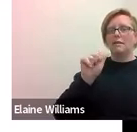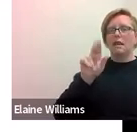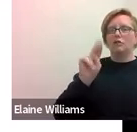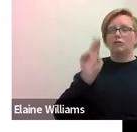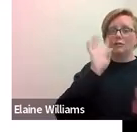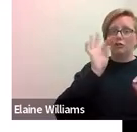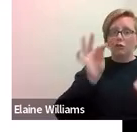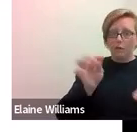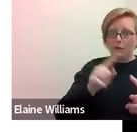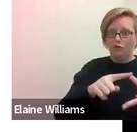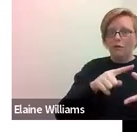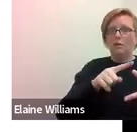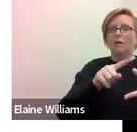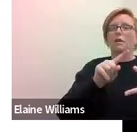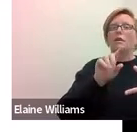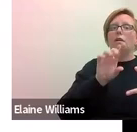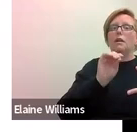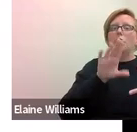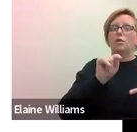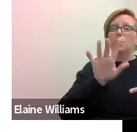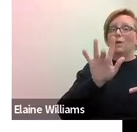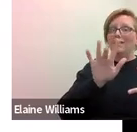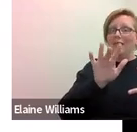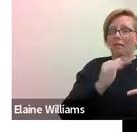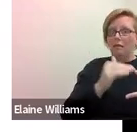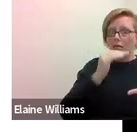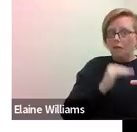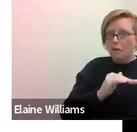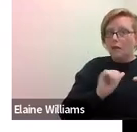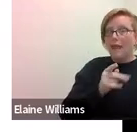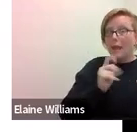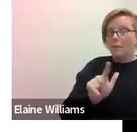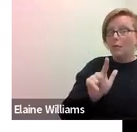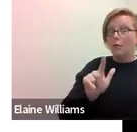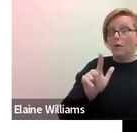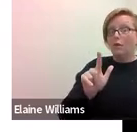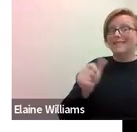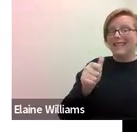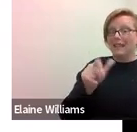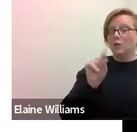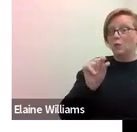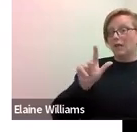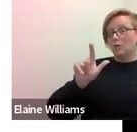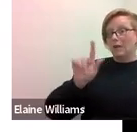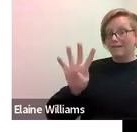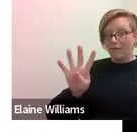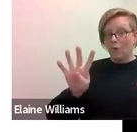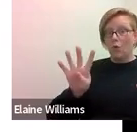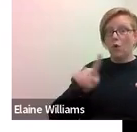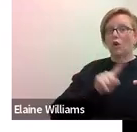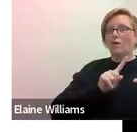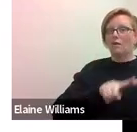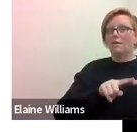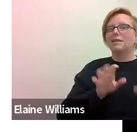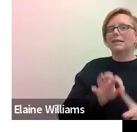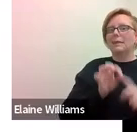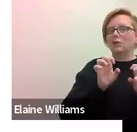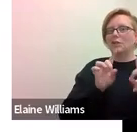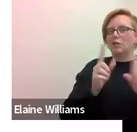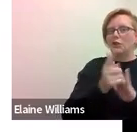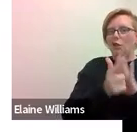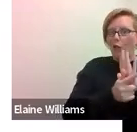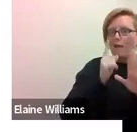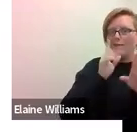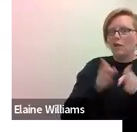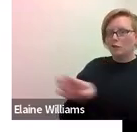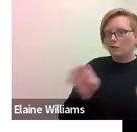teachers in April. If you have any wonderful gen ed teachers that work with special education students and you want to share